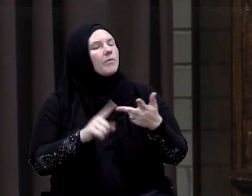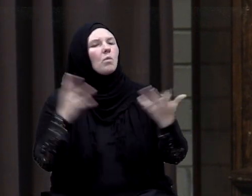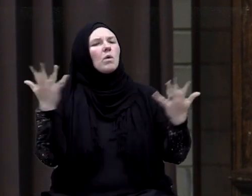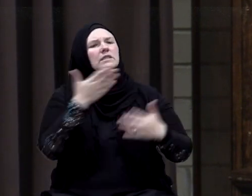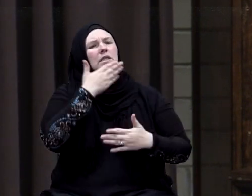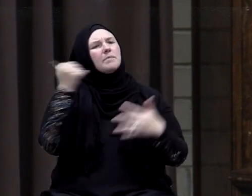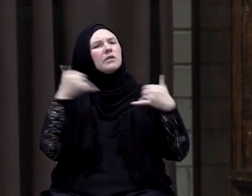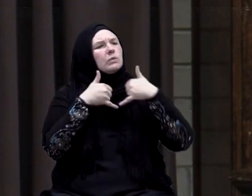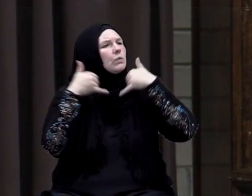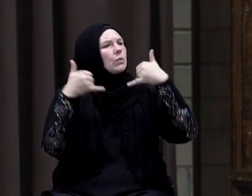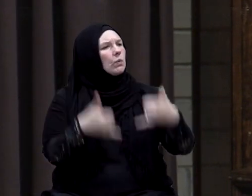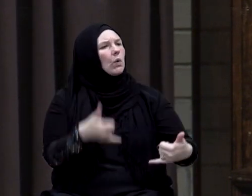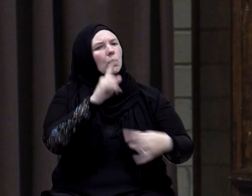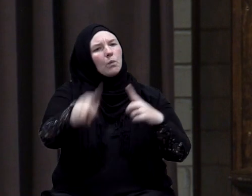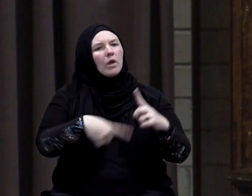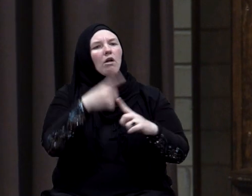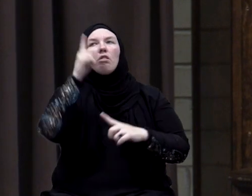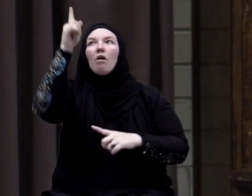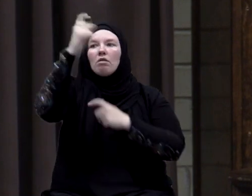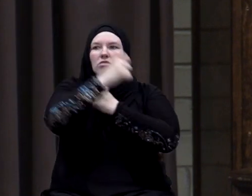is when Allah loves you.